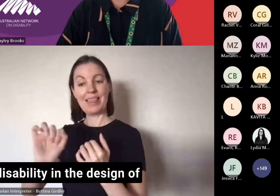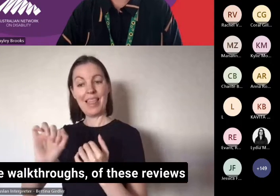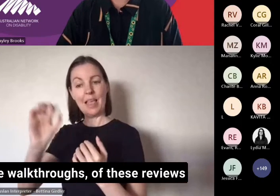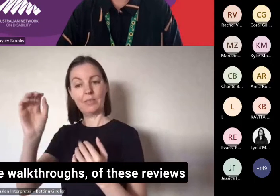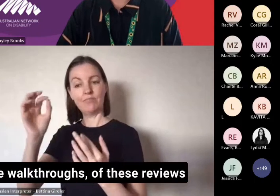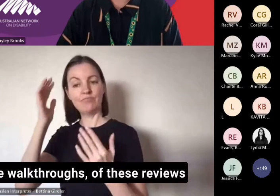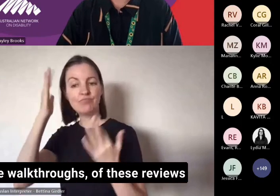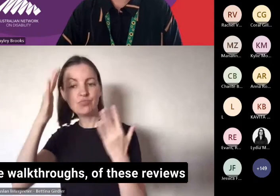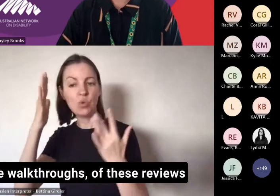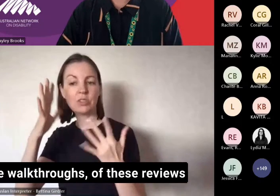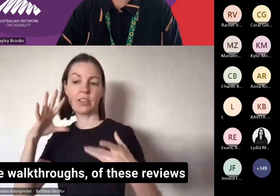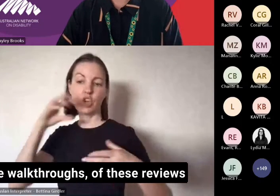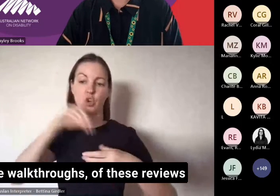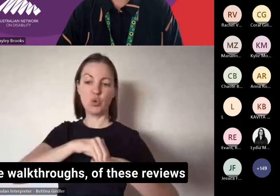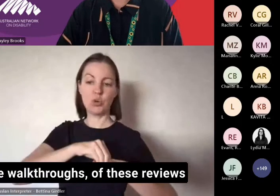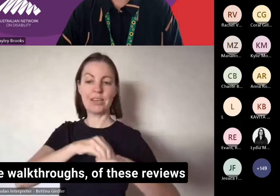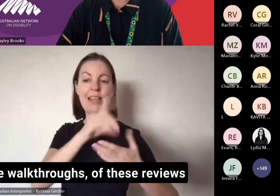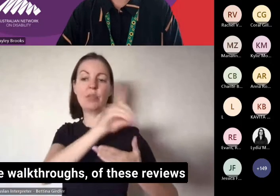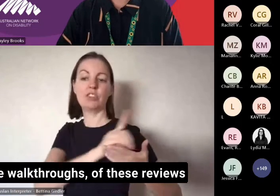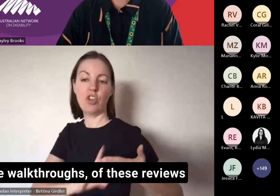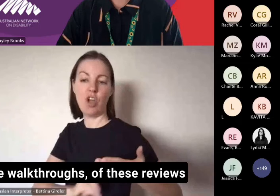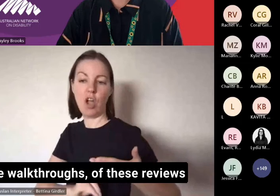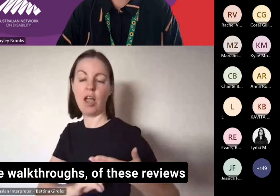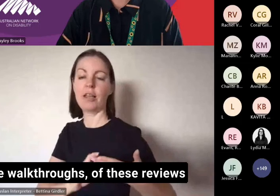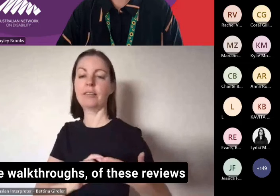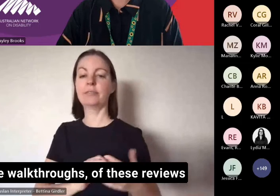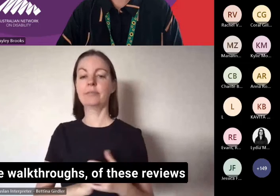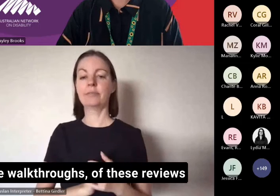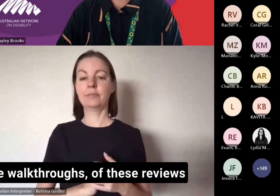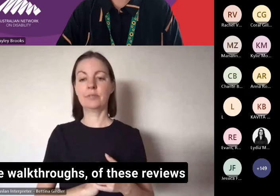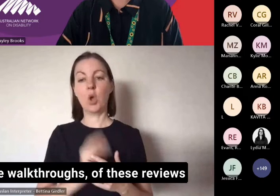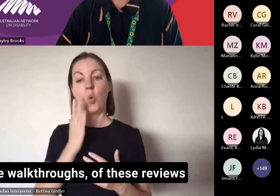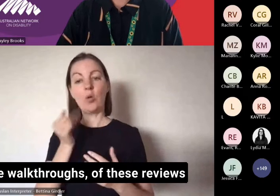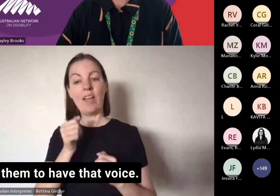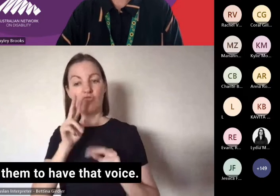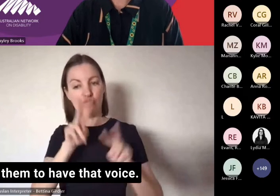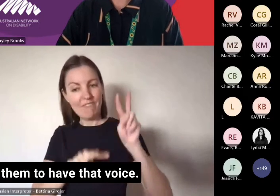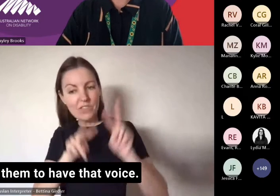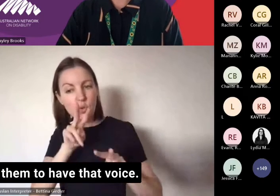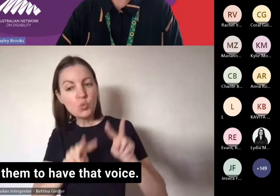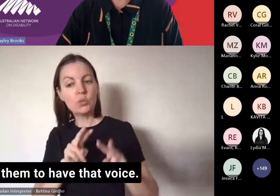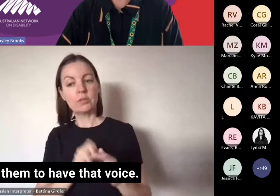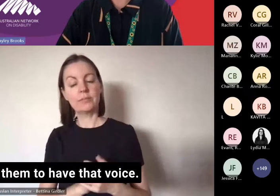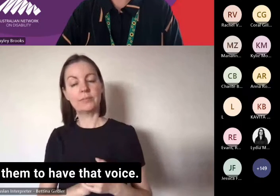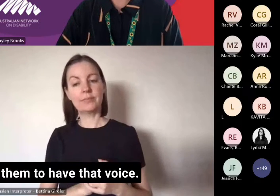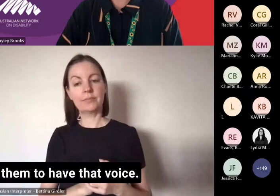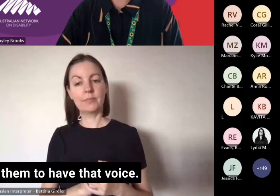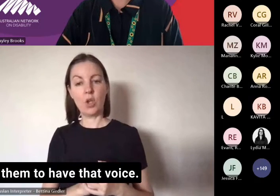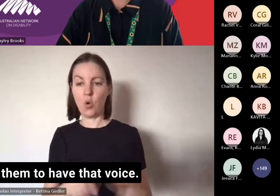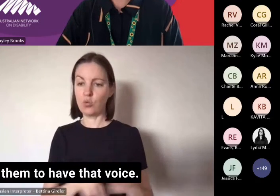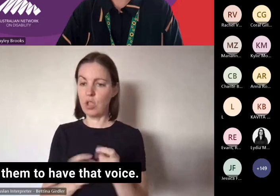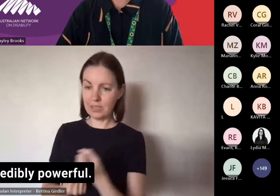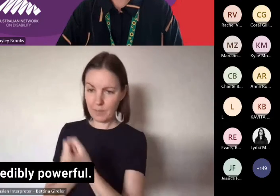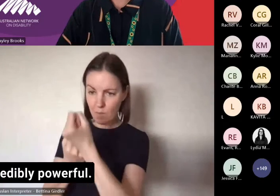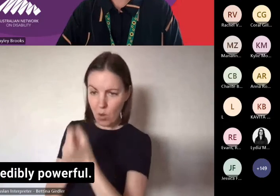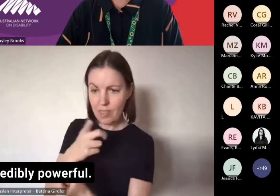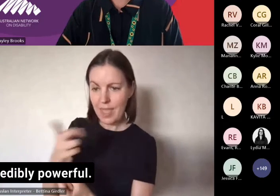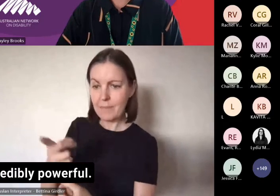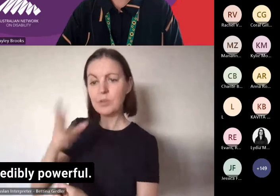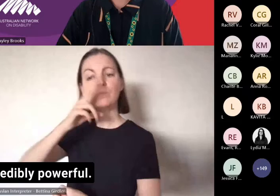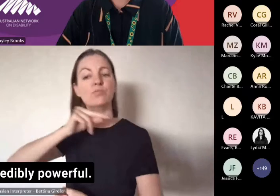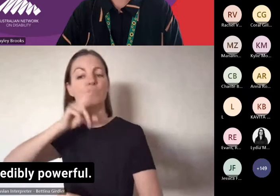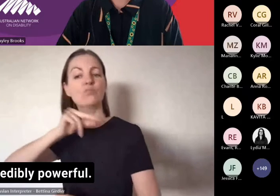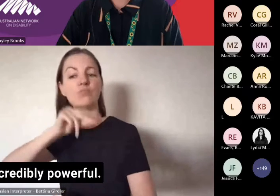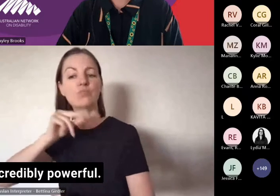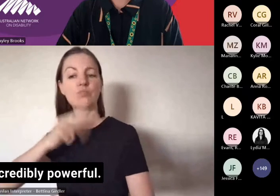these sessions, of these walkthroughs, of these reviews, and supporting them to have that voice. It's